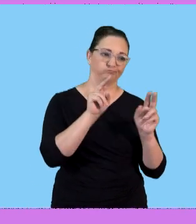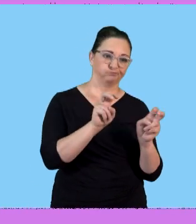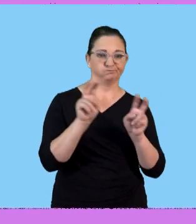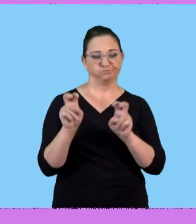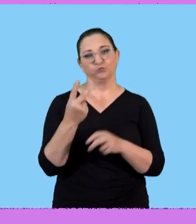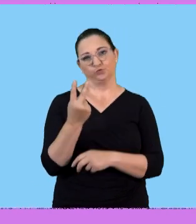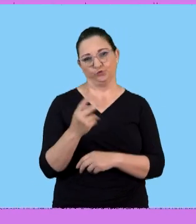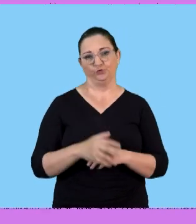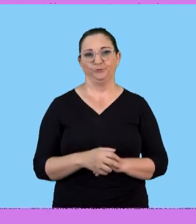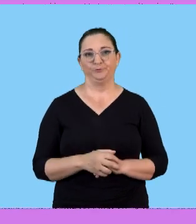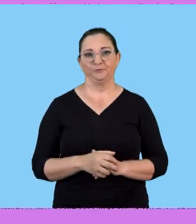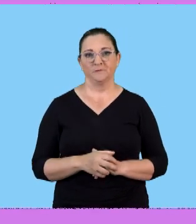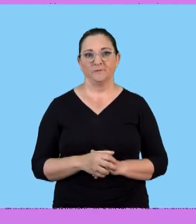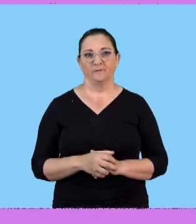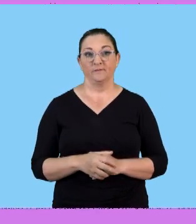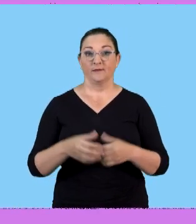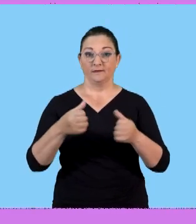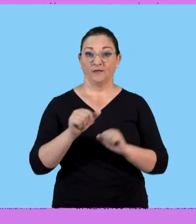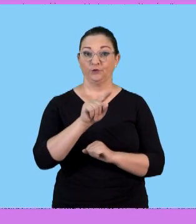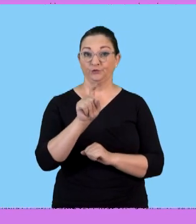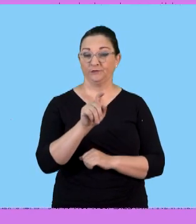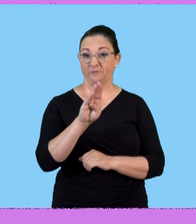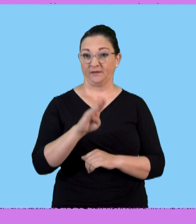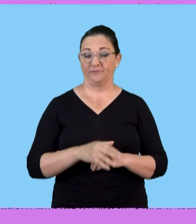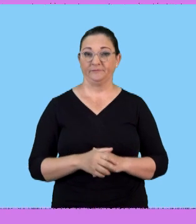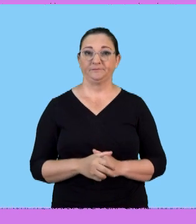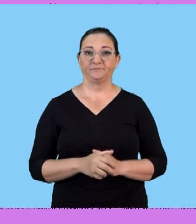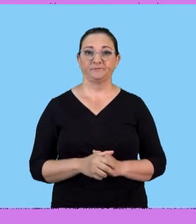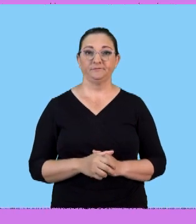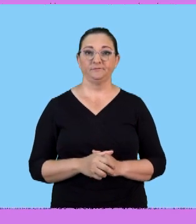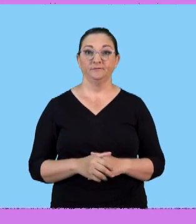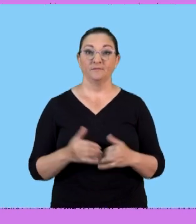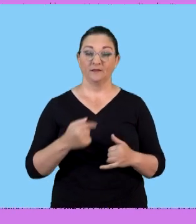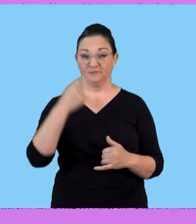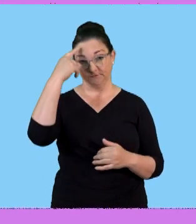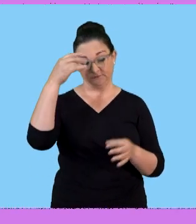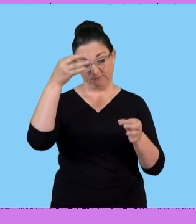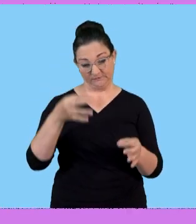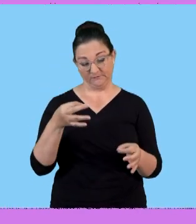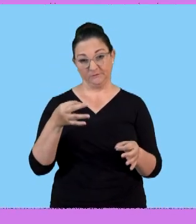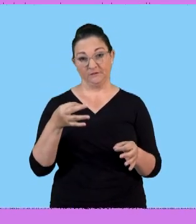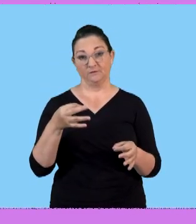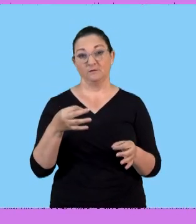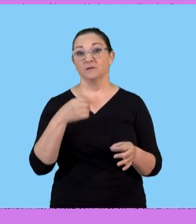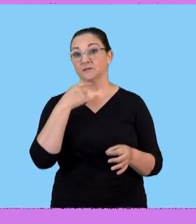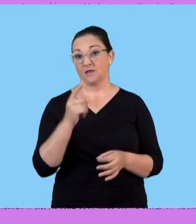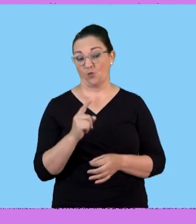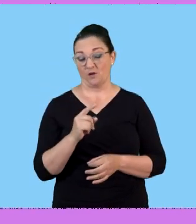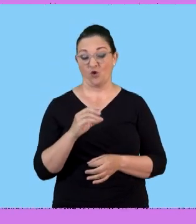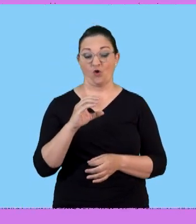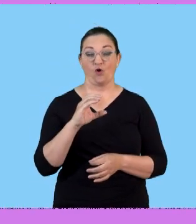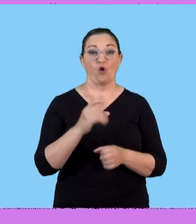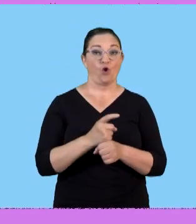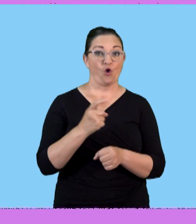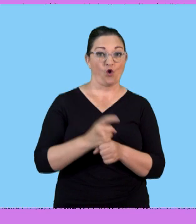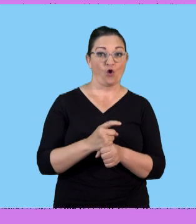we are dealing with now. Okay, question number B. It says, determine whether Coffee Bay